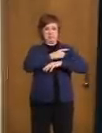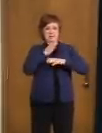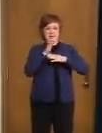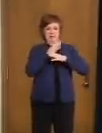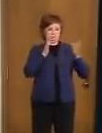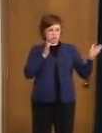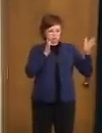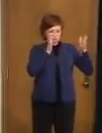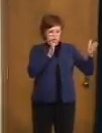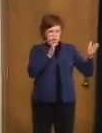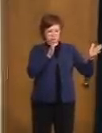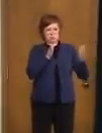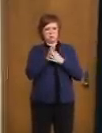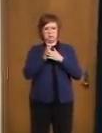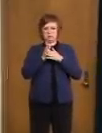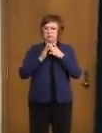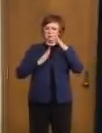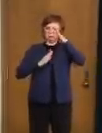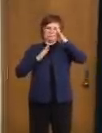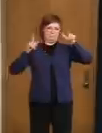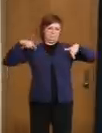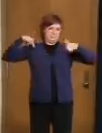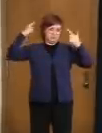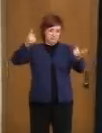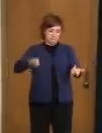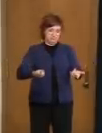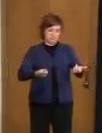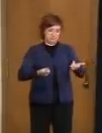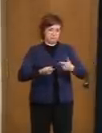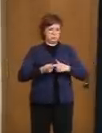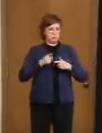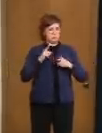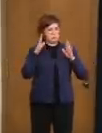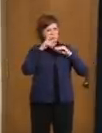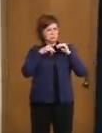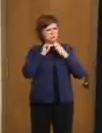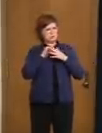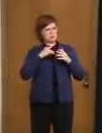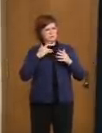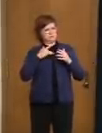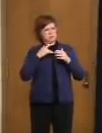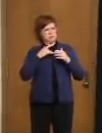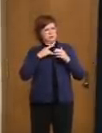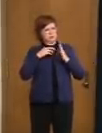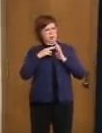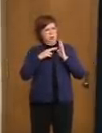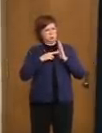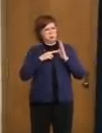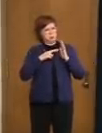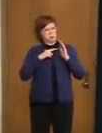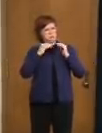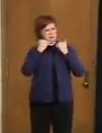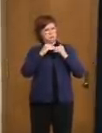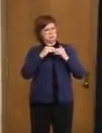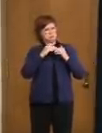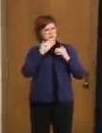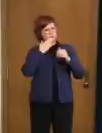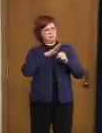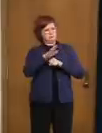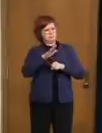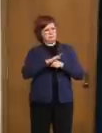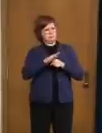you actually confident that just extending current restrictions will be enough to combat that? So I'm in daily communications with my colleagues